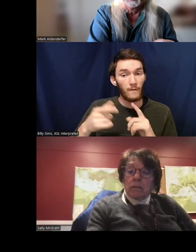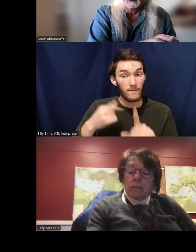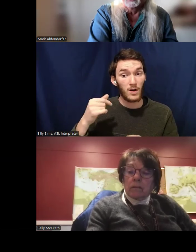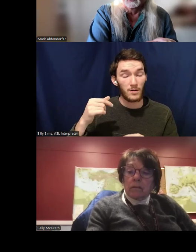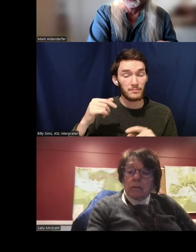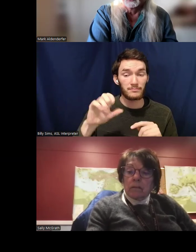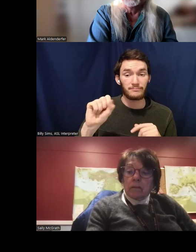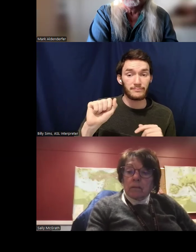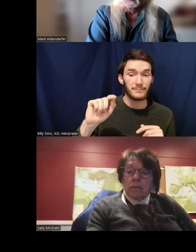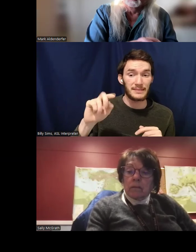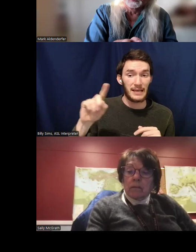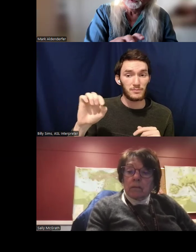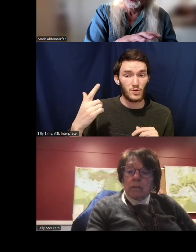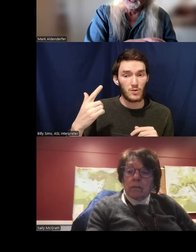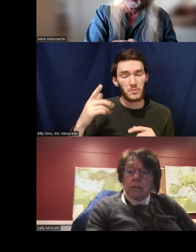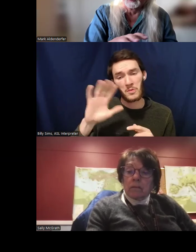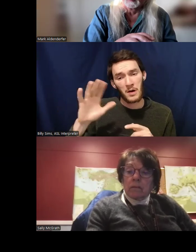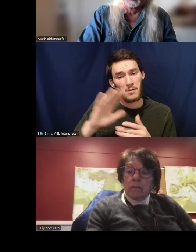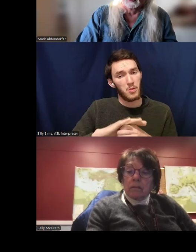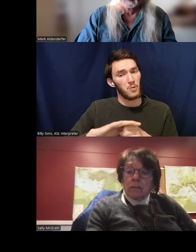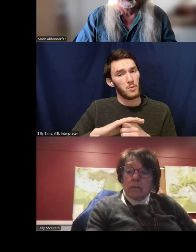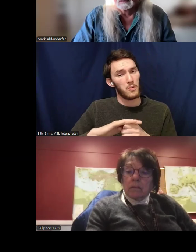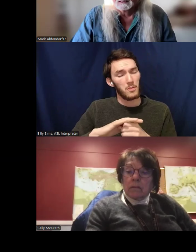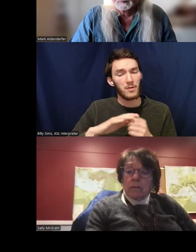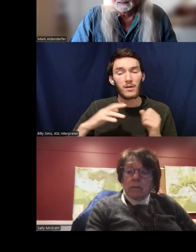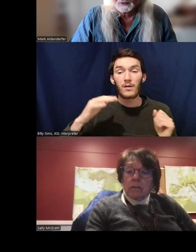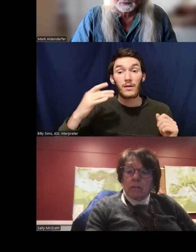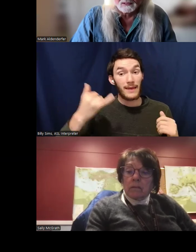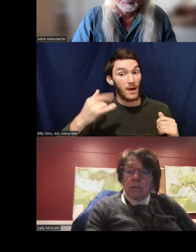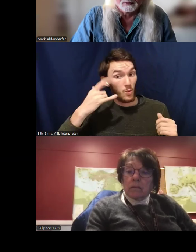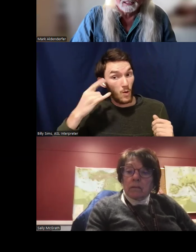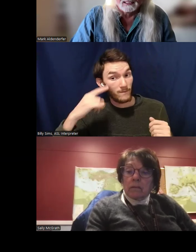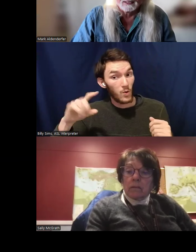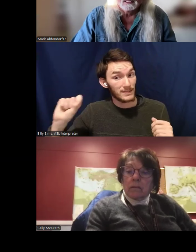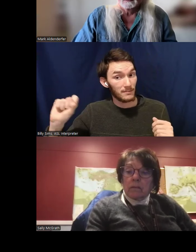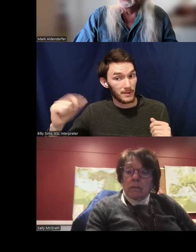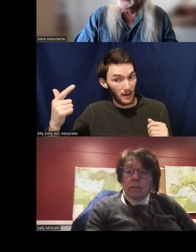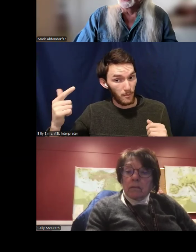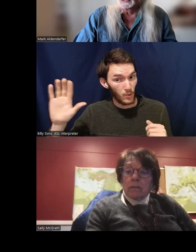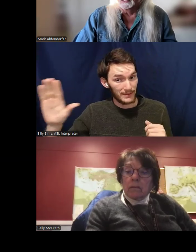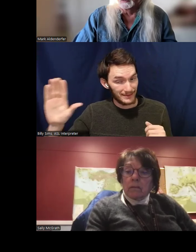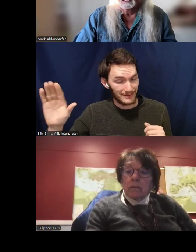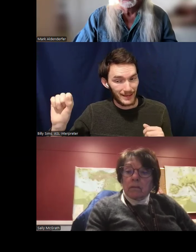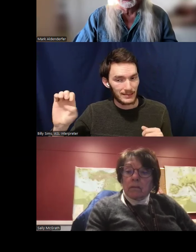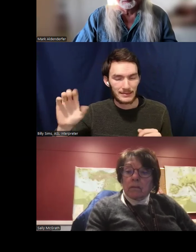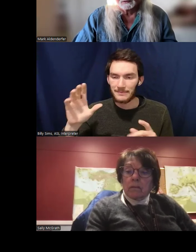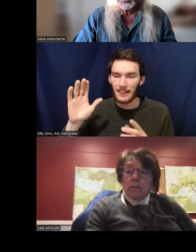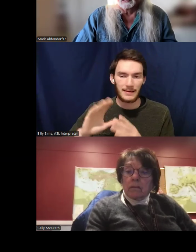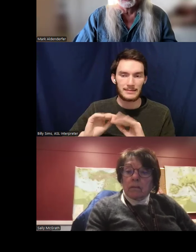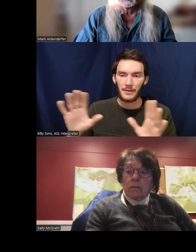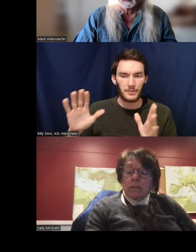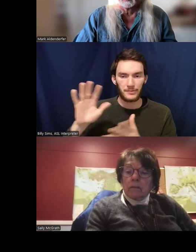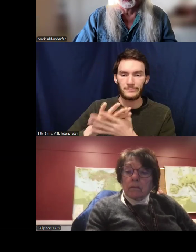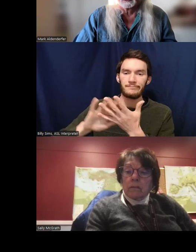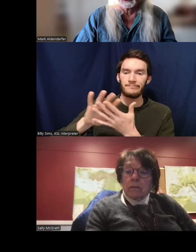was fairly local. Where the gold comes from in Songtsen Gampo's case, that's less clear. Some of it certainly